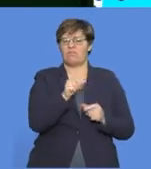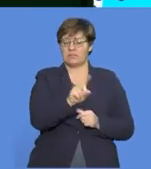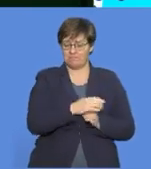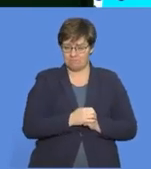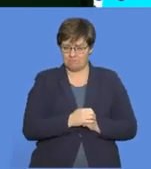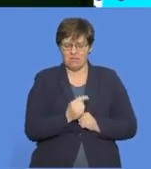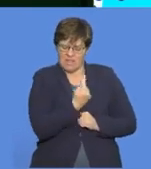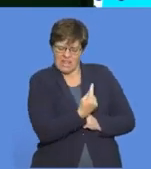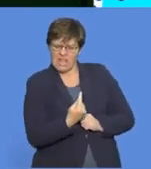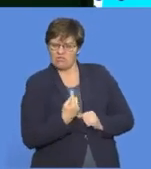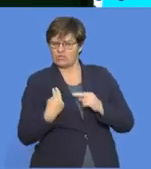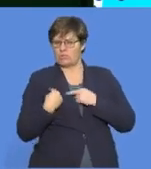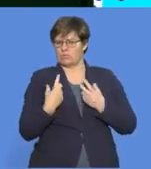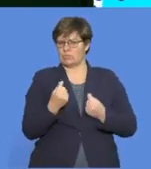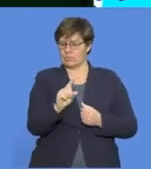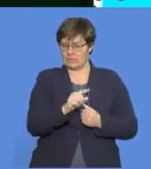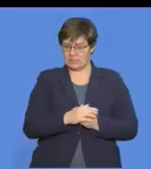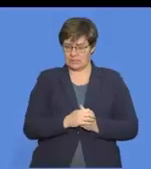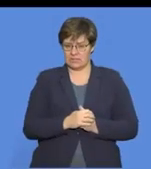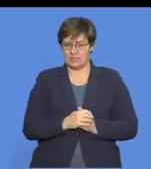cell actually do.